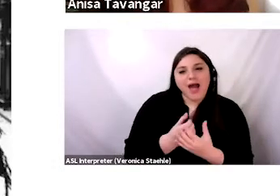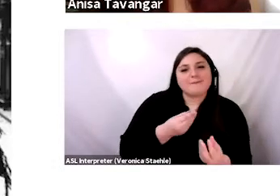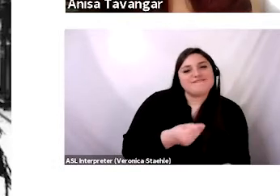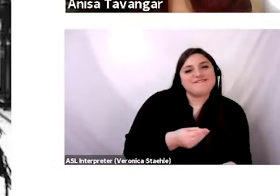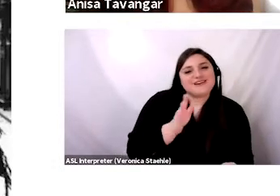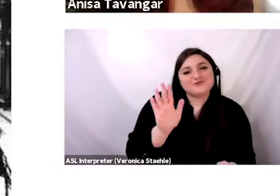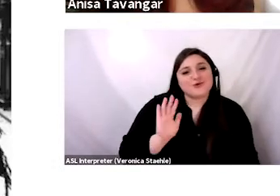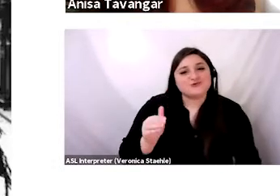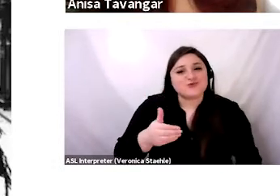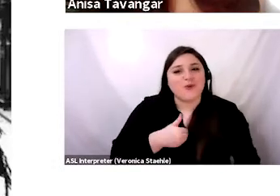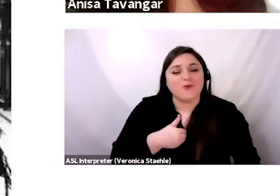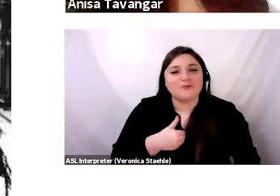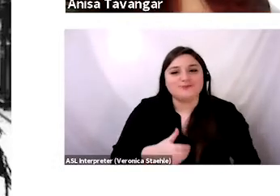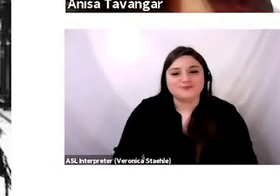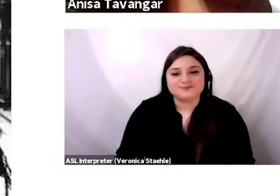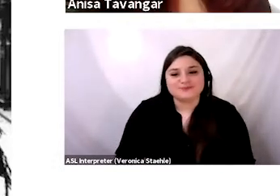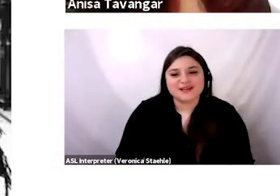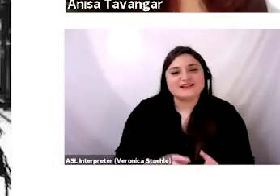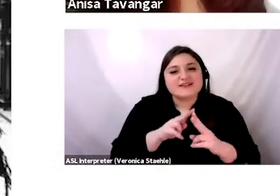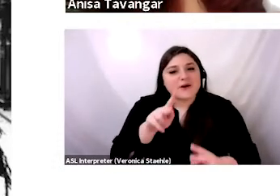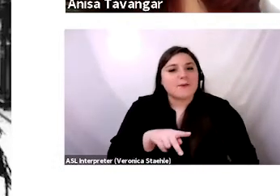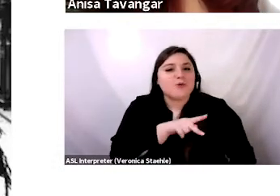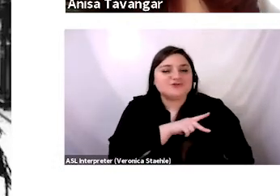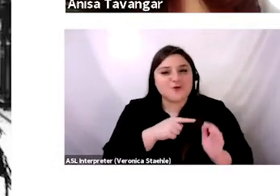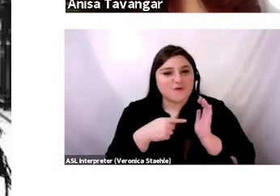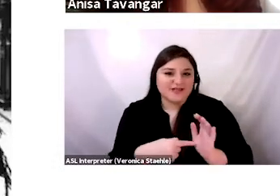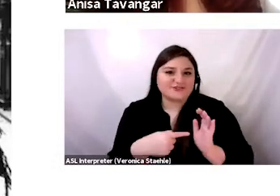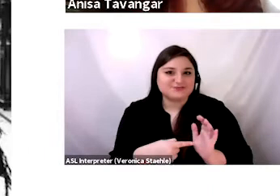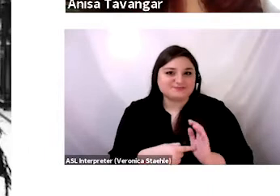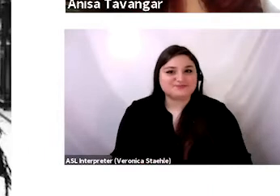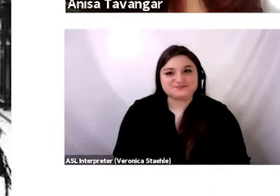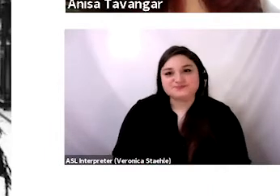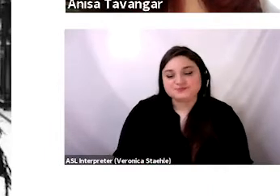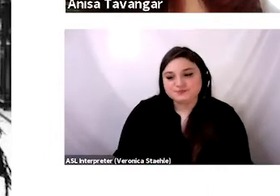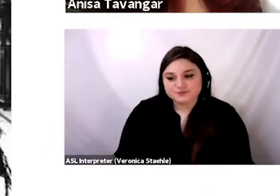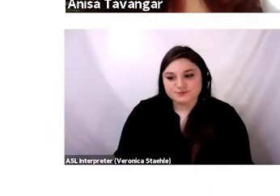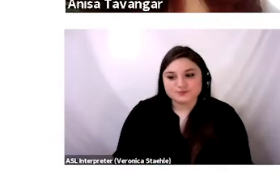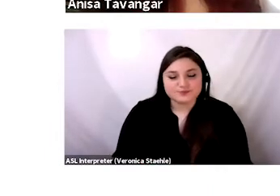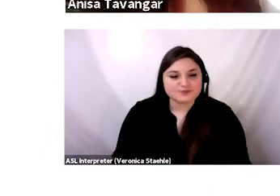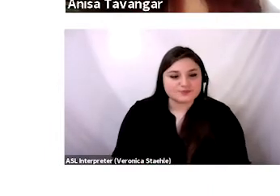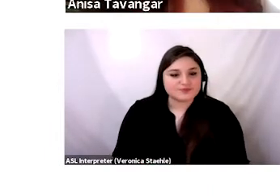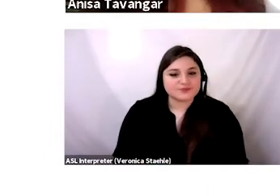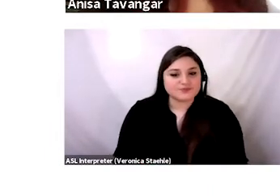of how that is expressed that I think are also really personal.